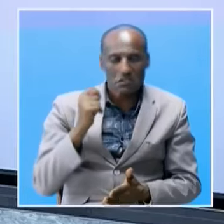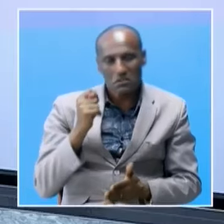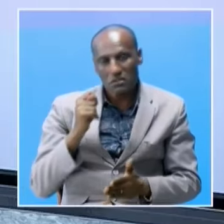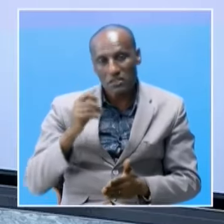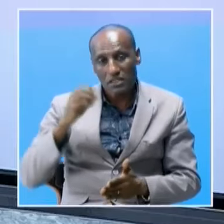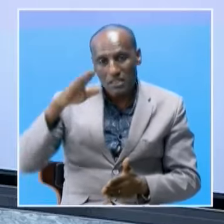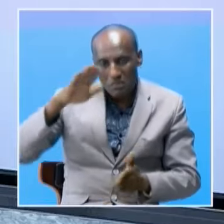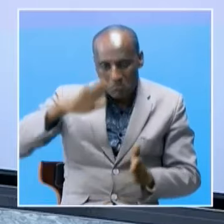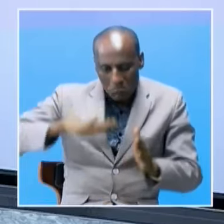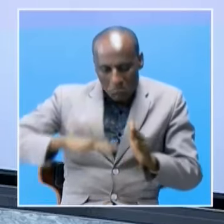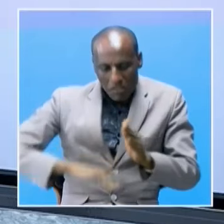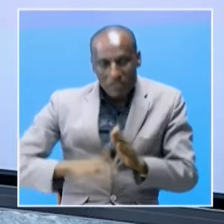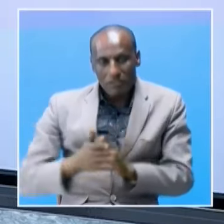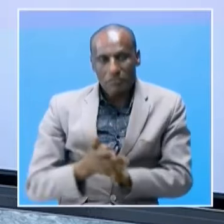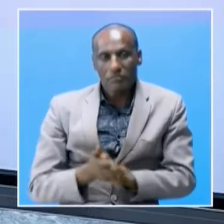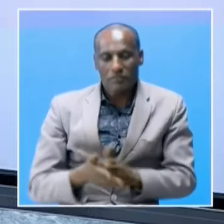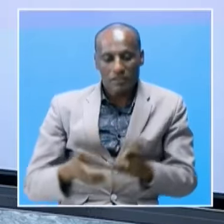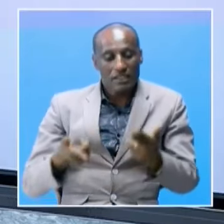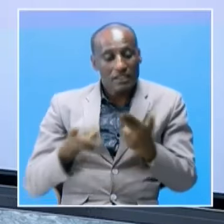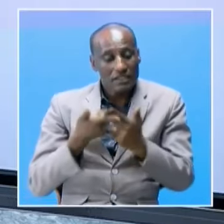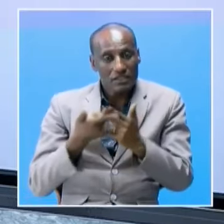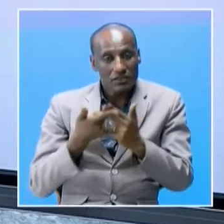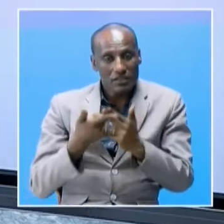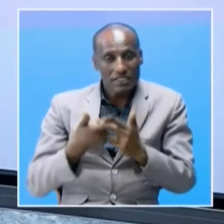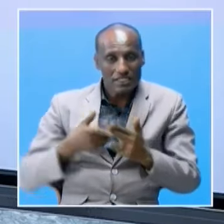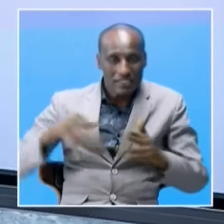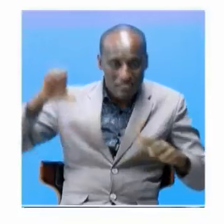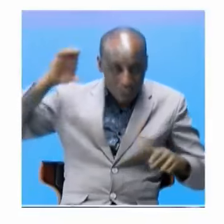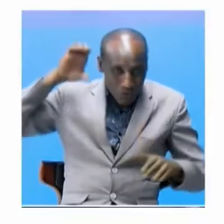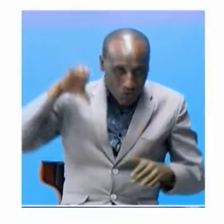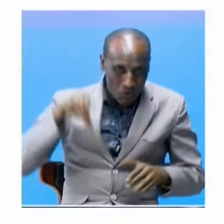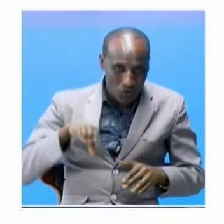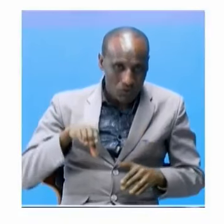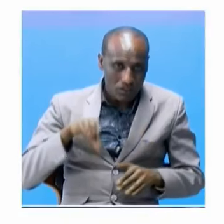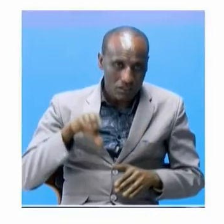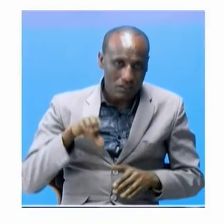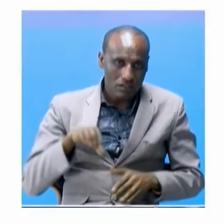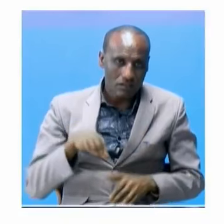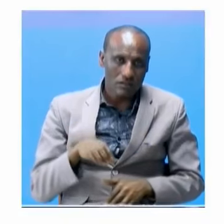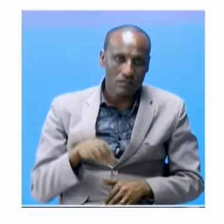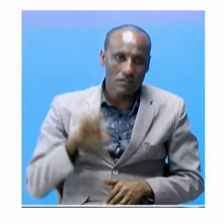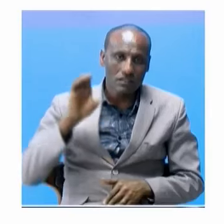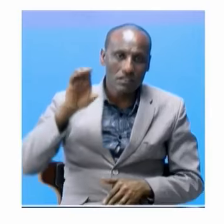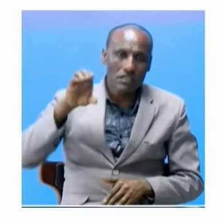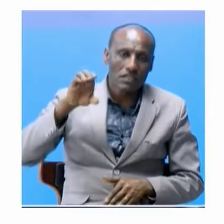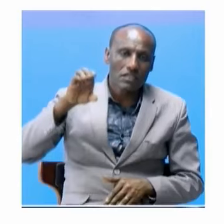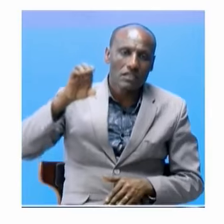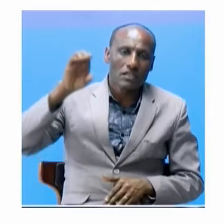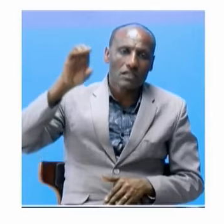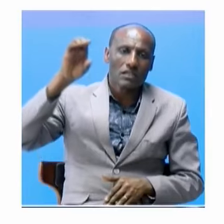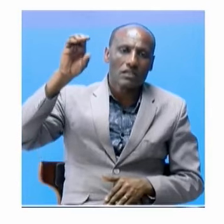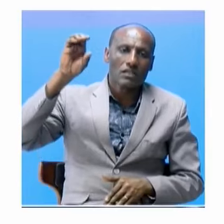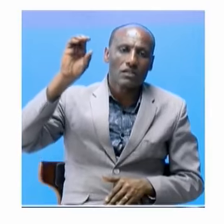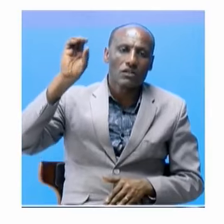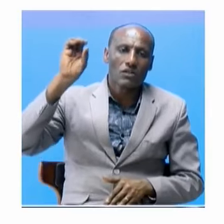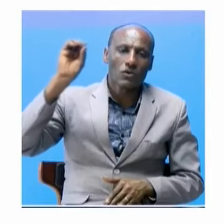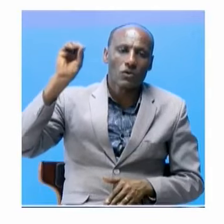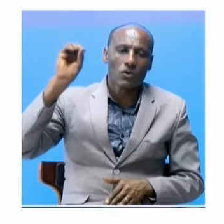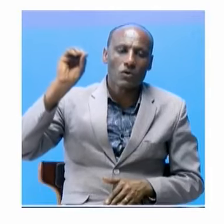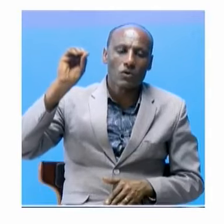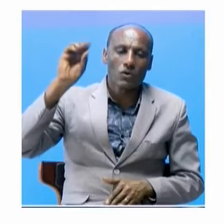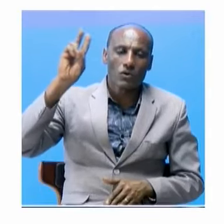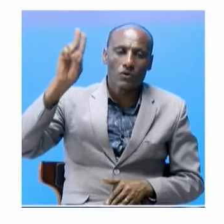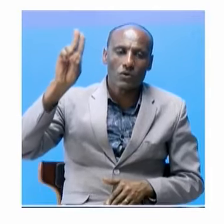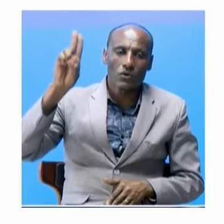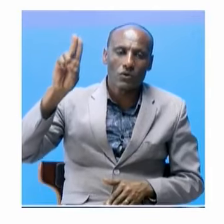The third one is could. In the case of could, yes, when you use could to